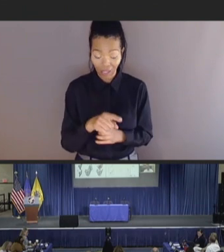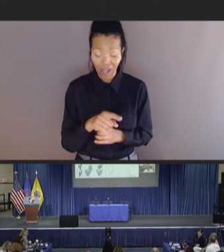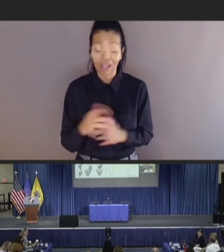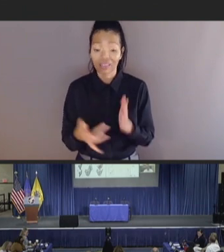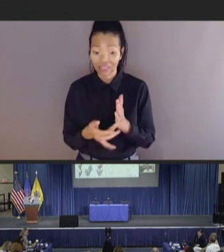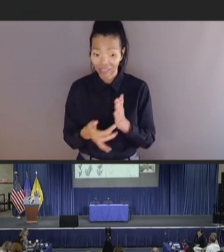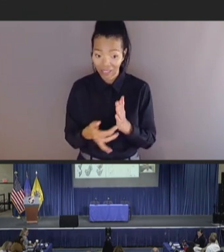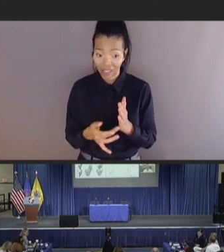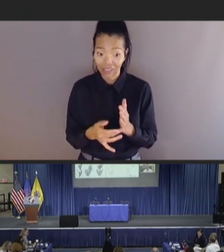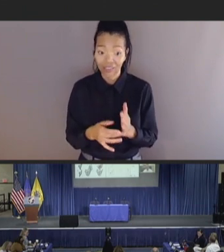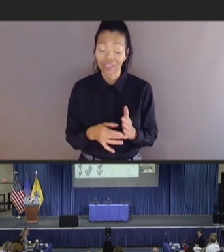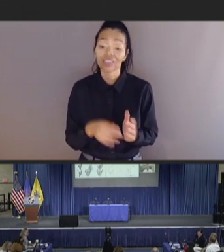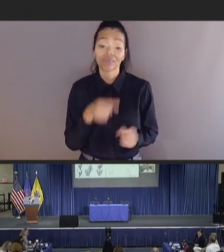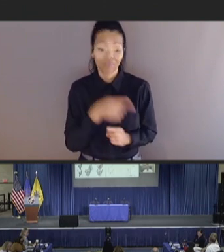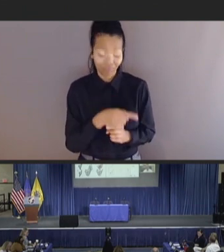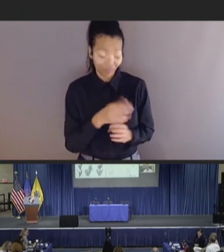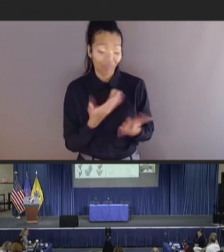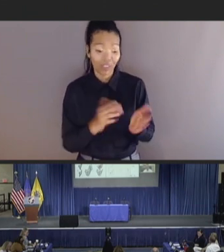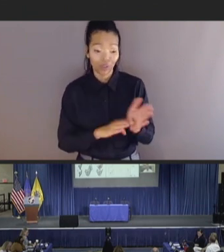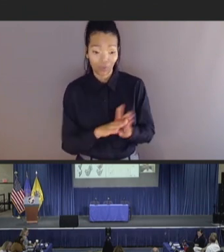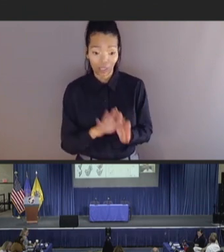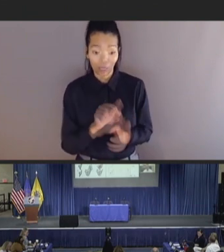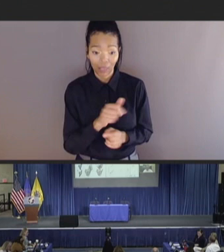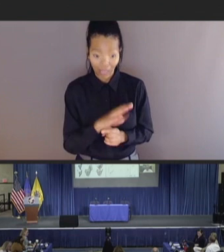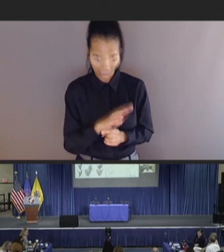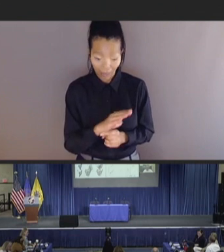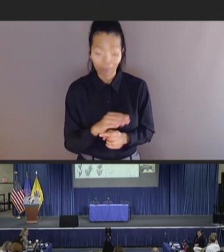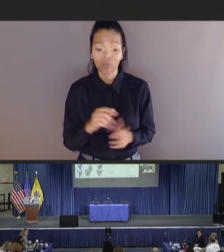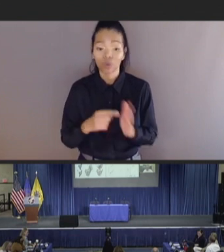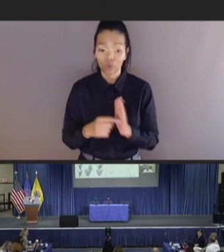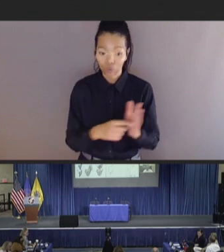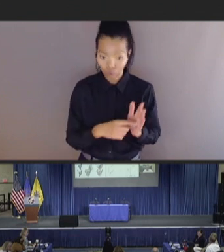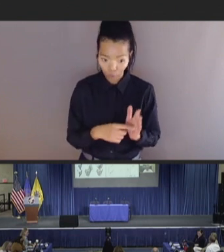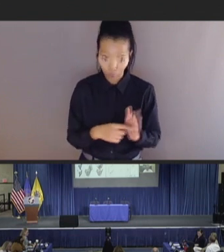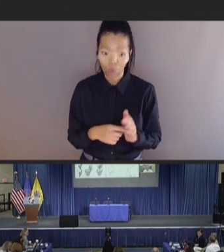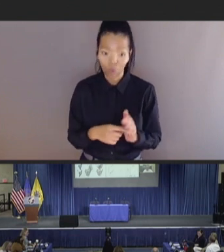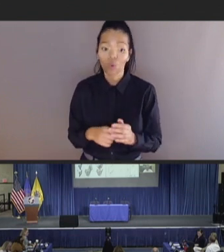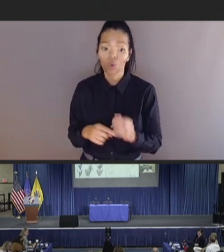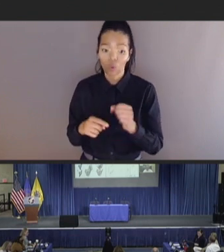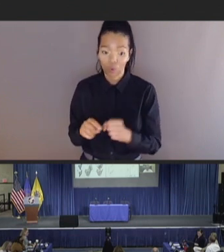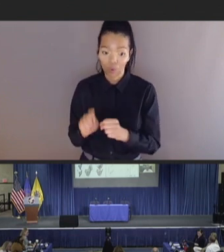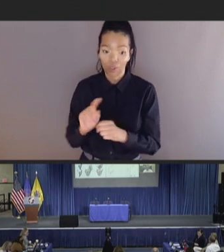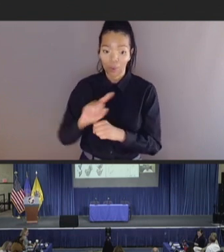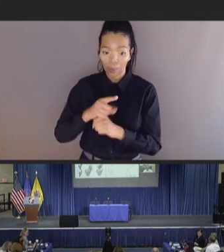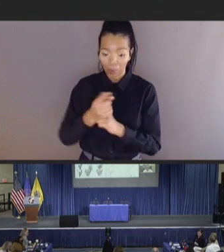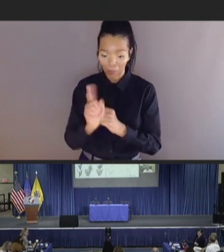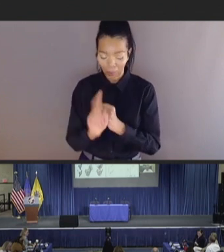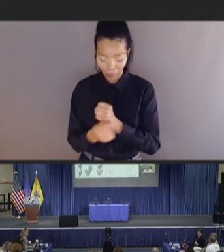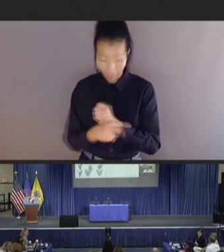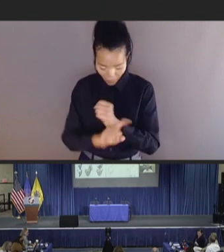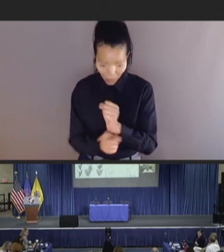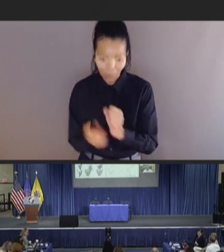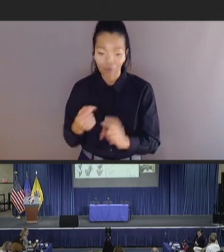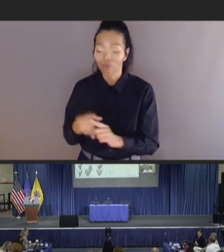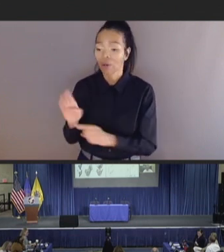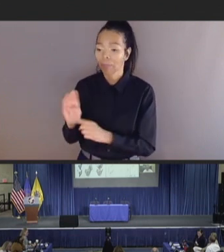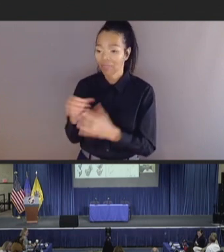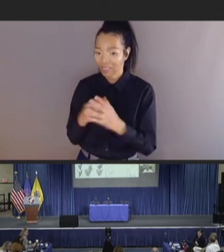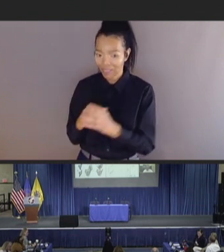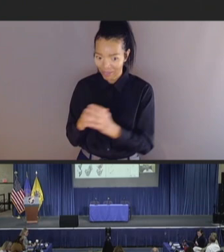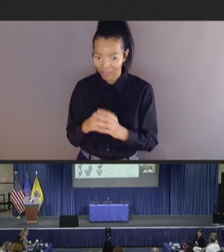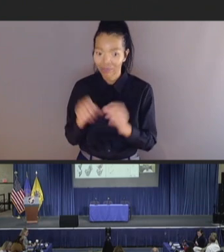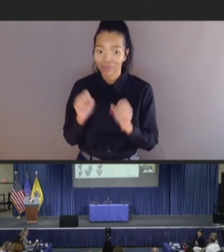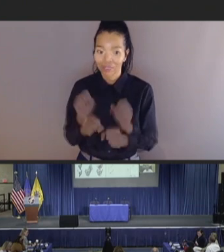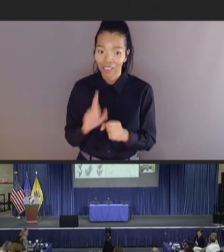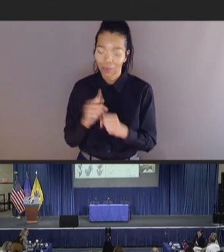has developed in his lab, he can really show that the antibodies that are coming from the humanized B cells are able to go